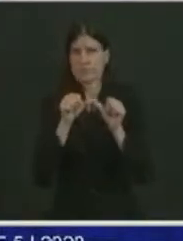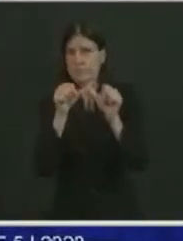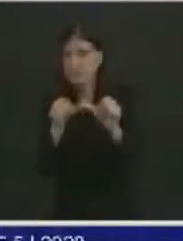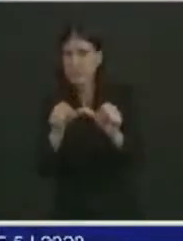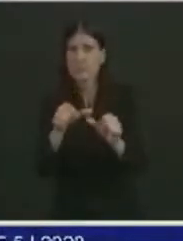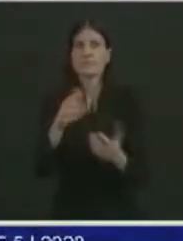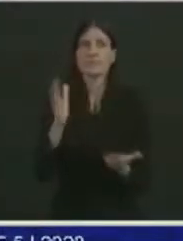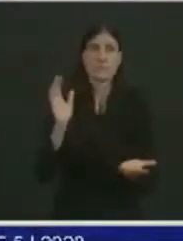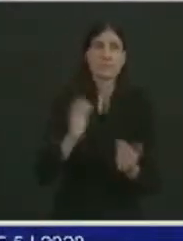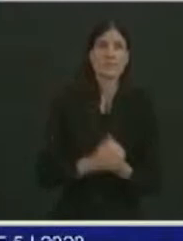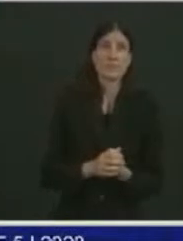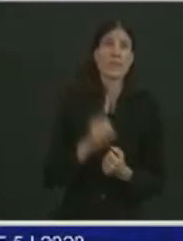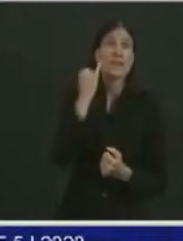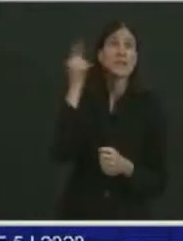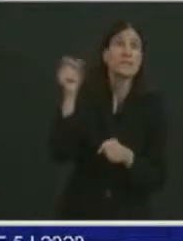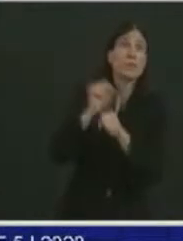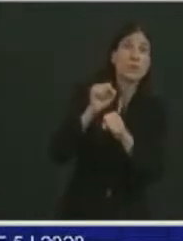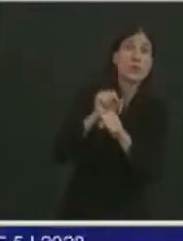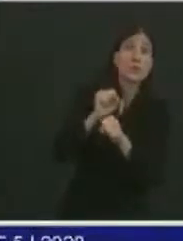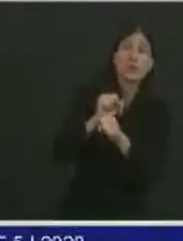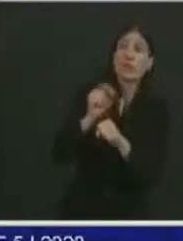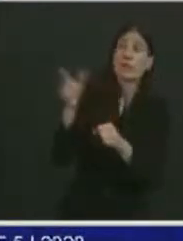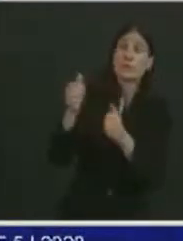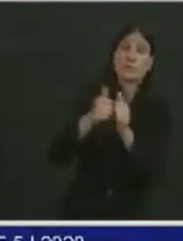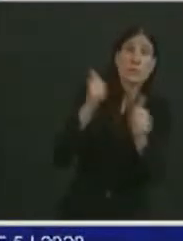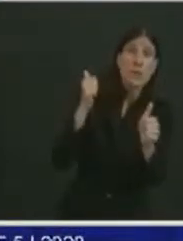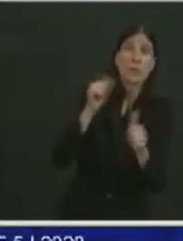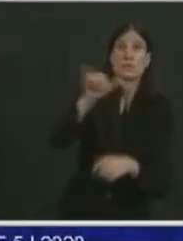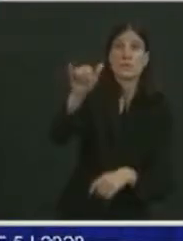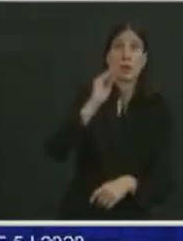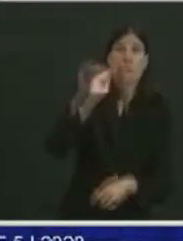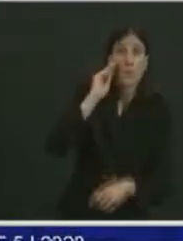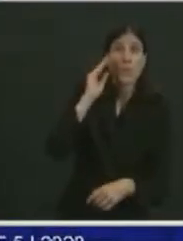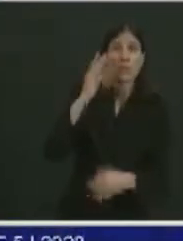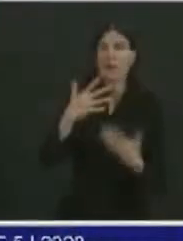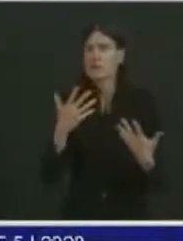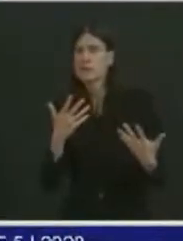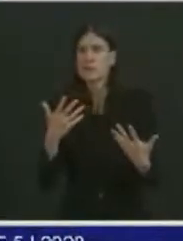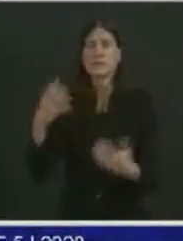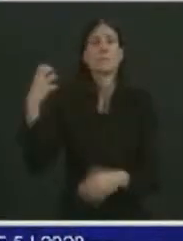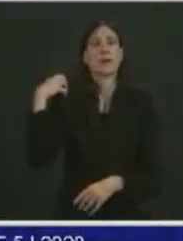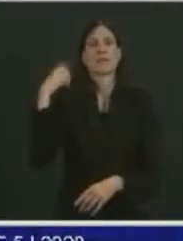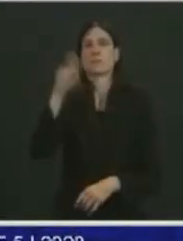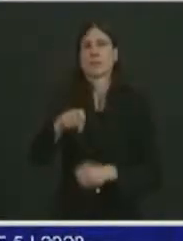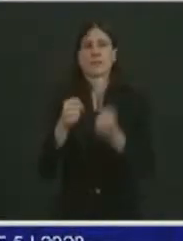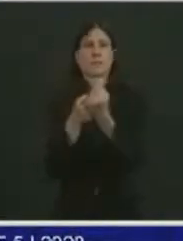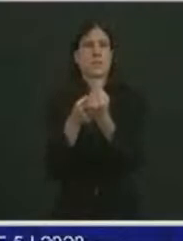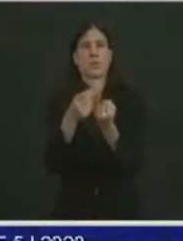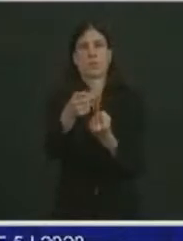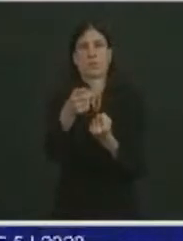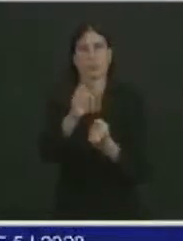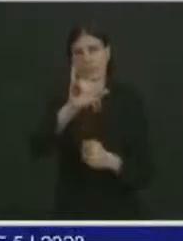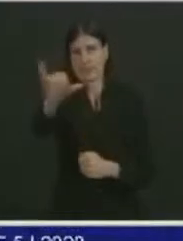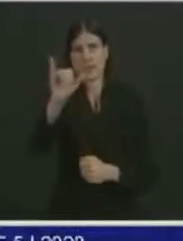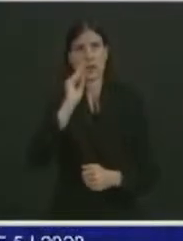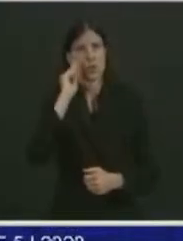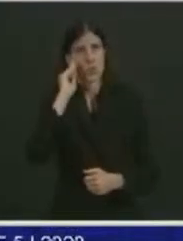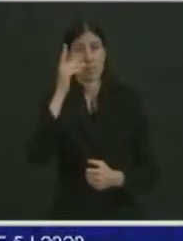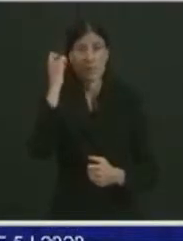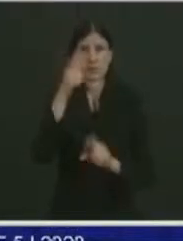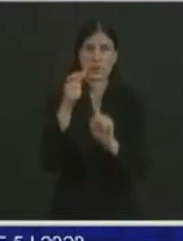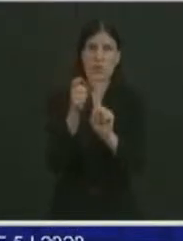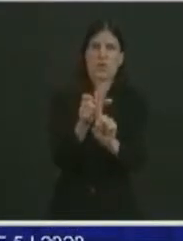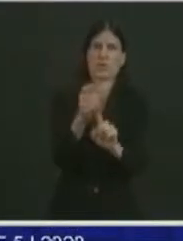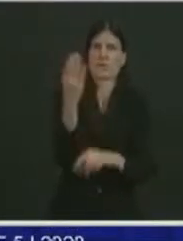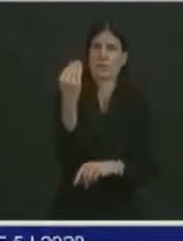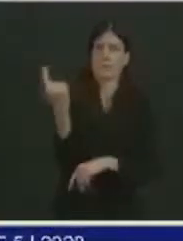contact with someone with the virus, you need to stay home for 14 days. And by the way, if you're at home